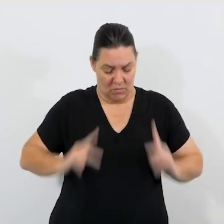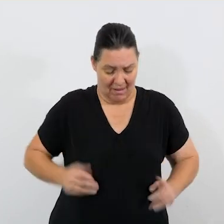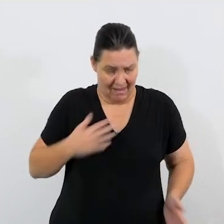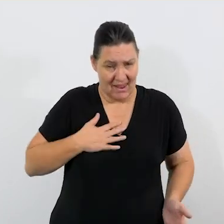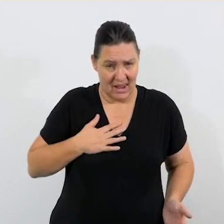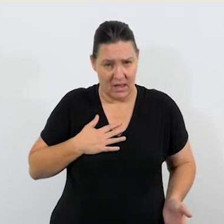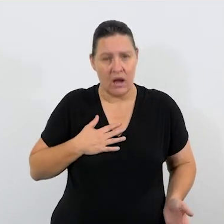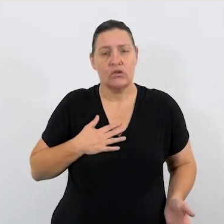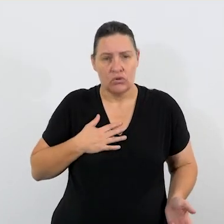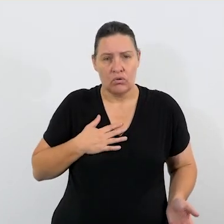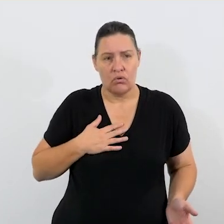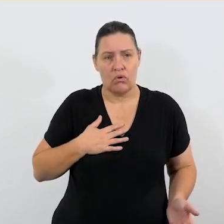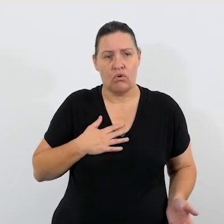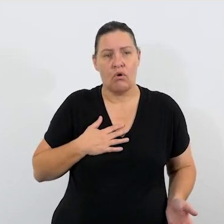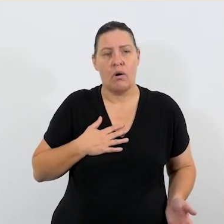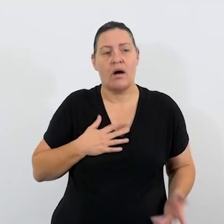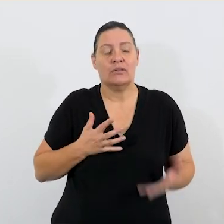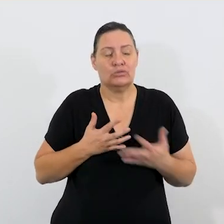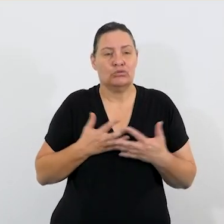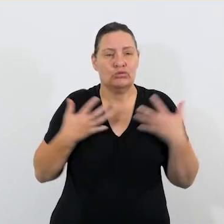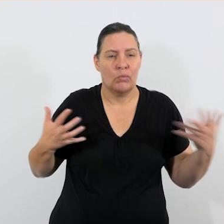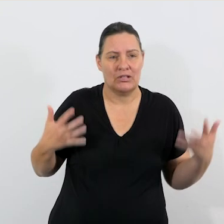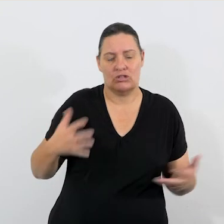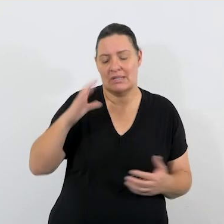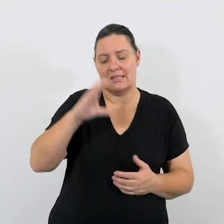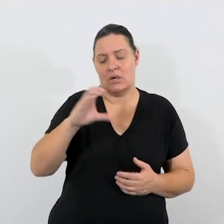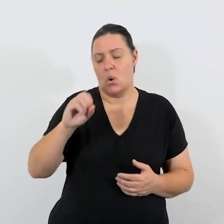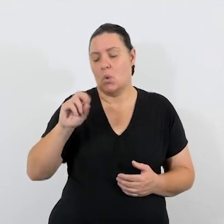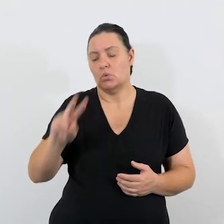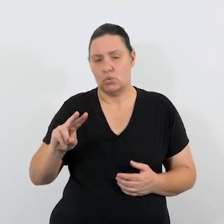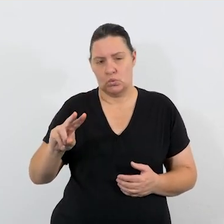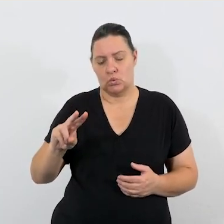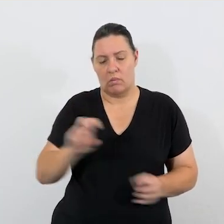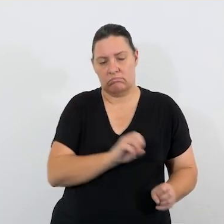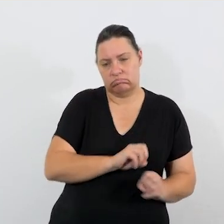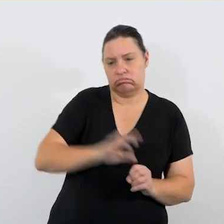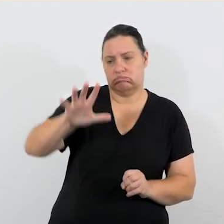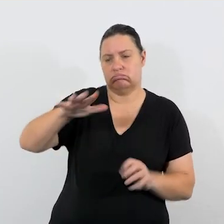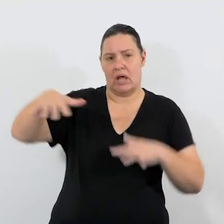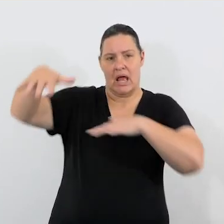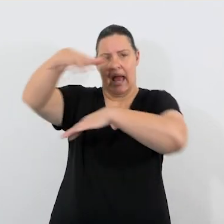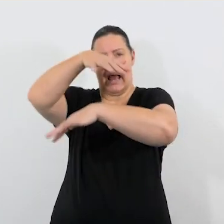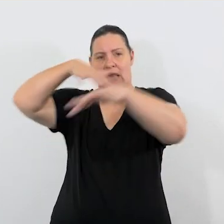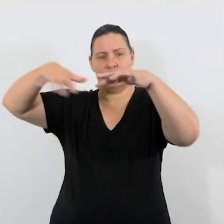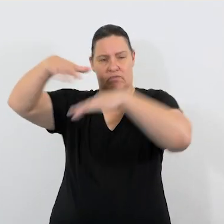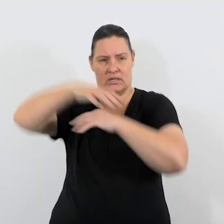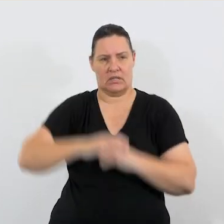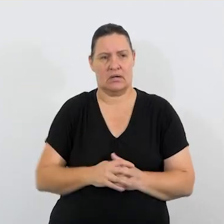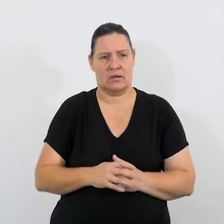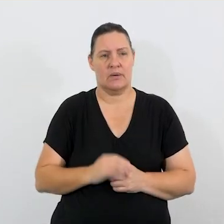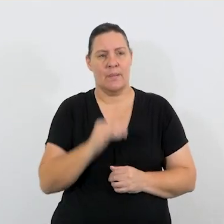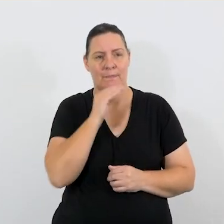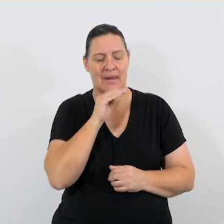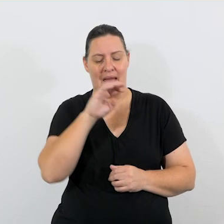humans to the release of excess carbon dioxide into the atmosphere? Remember, the word excess